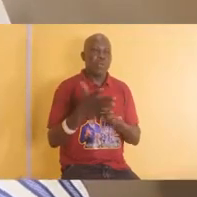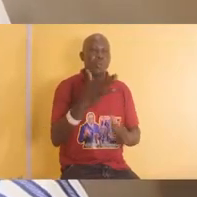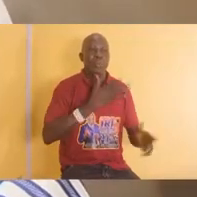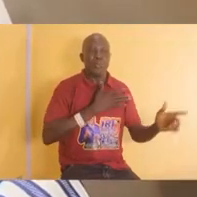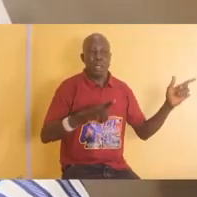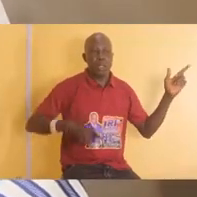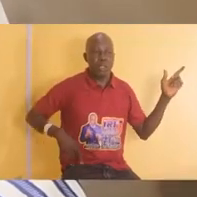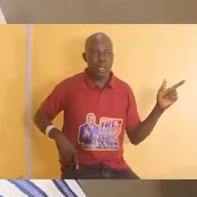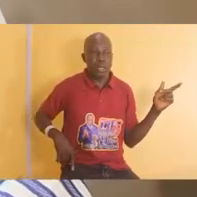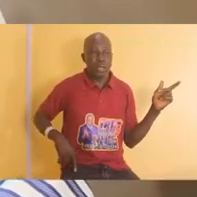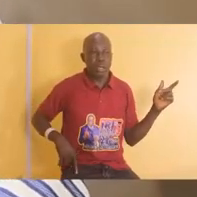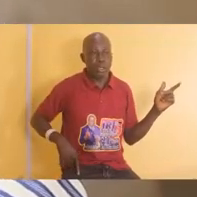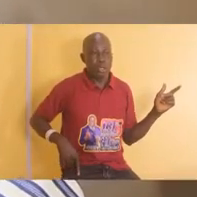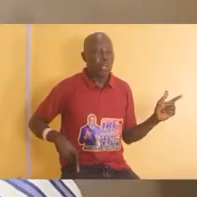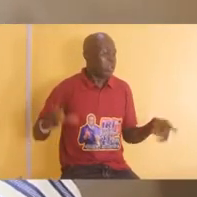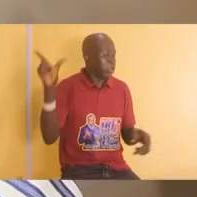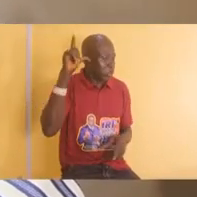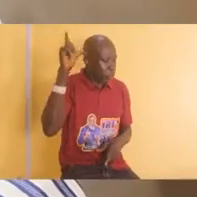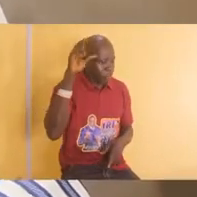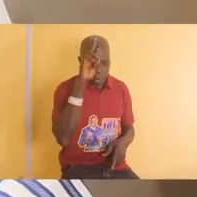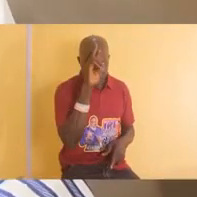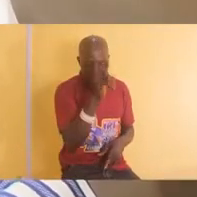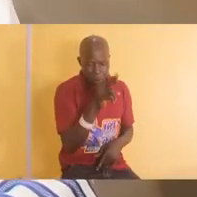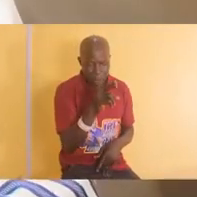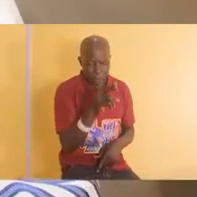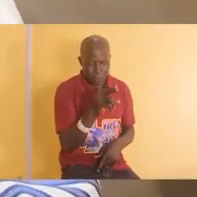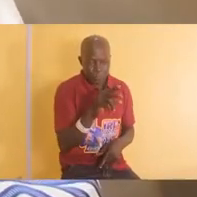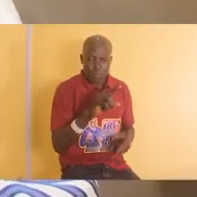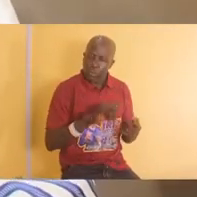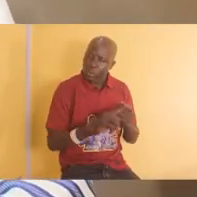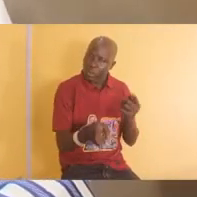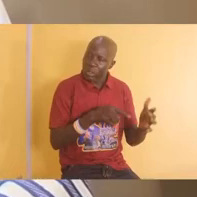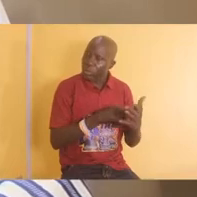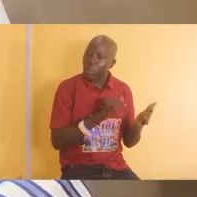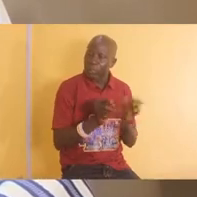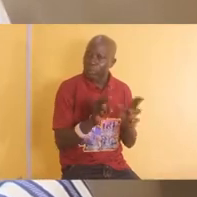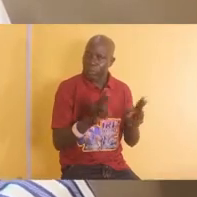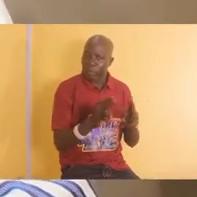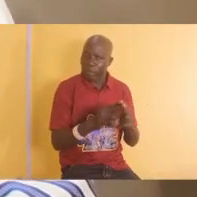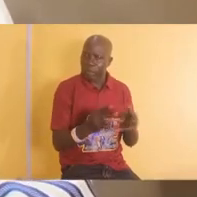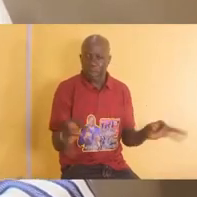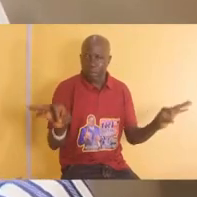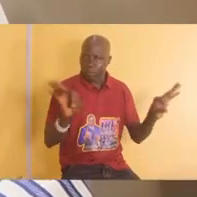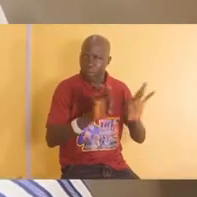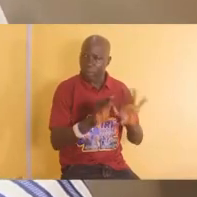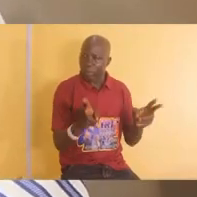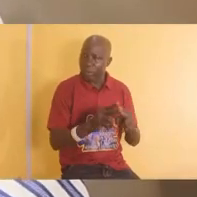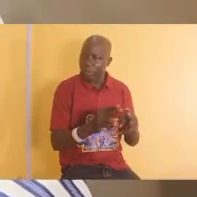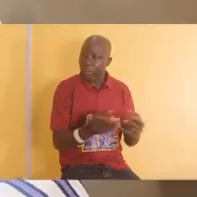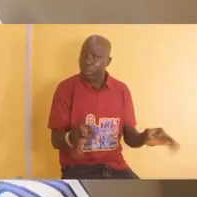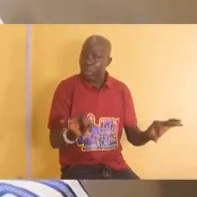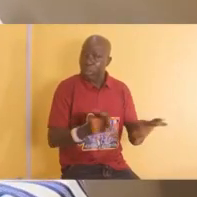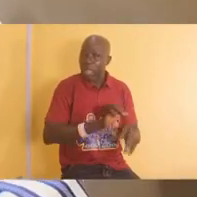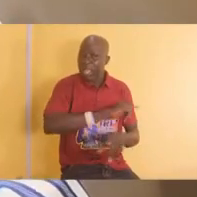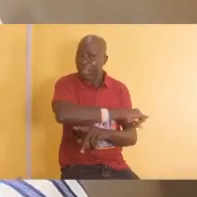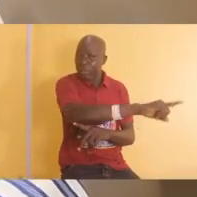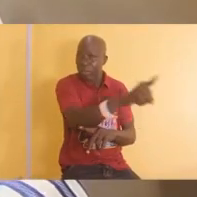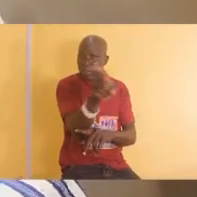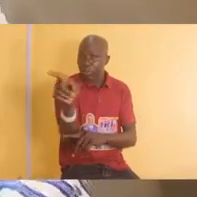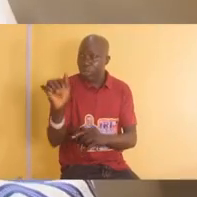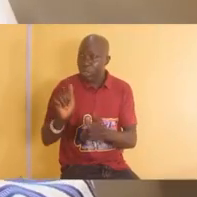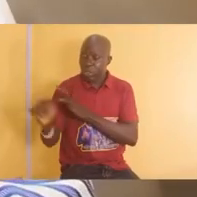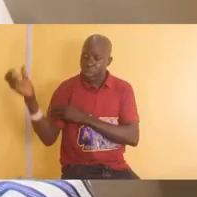Jesus' name, my Lord. This is to me, sir. This one is very important. It's very important.